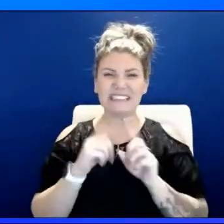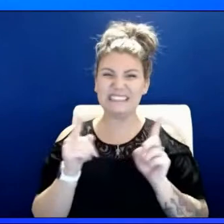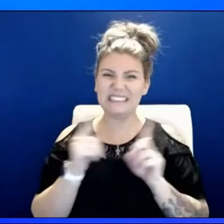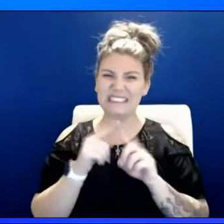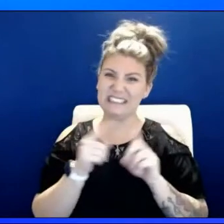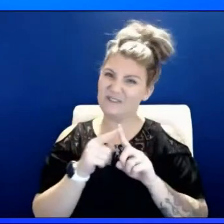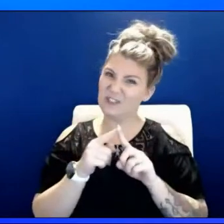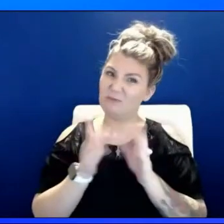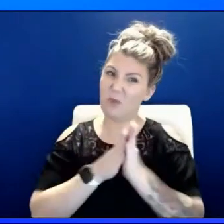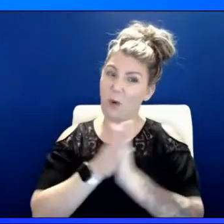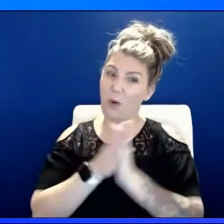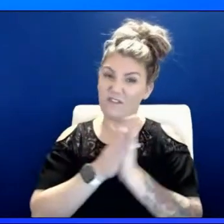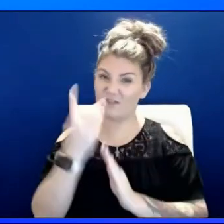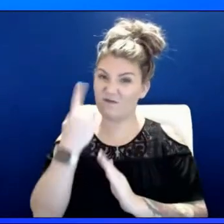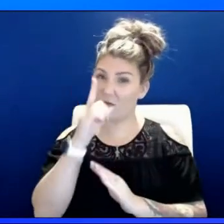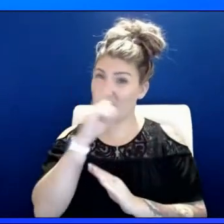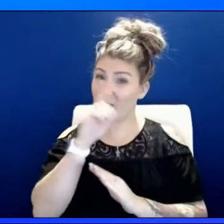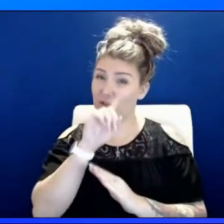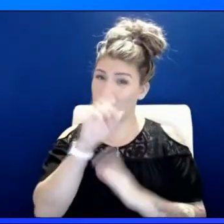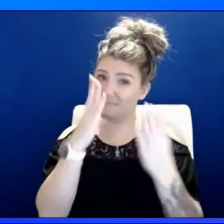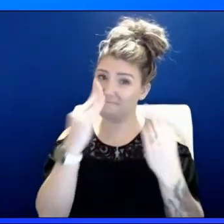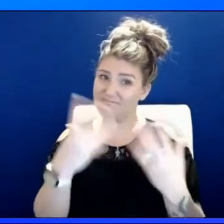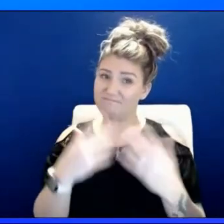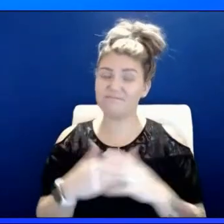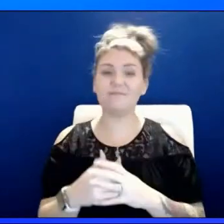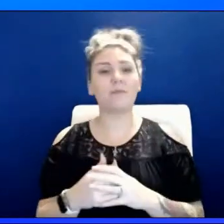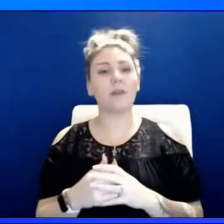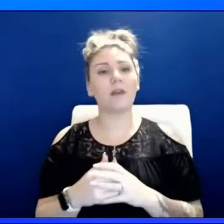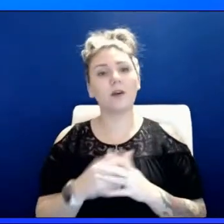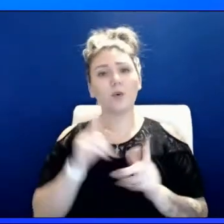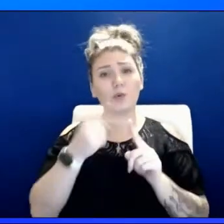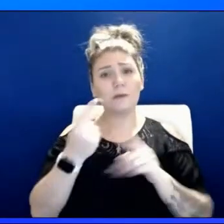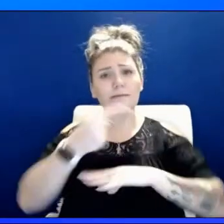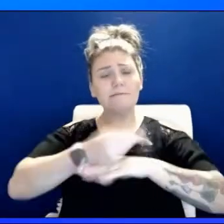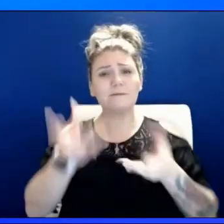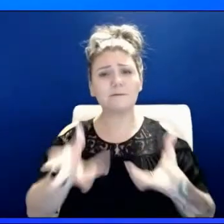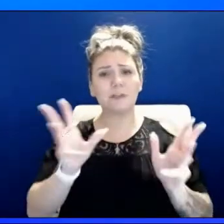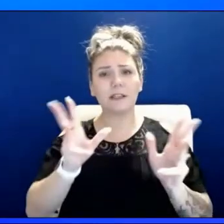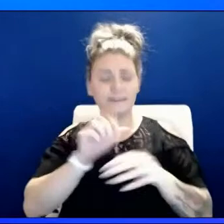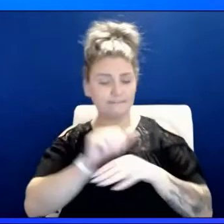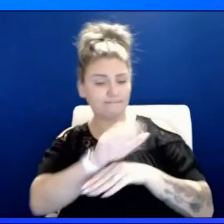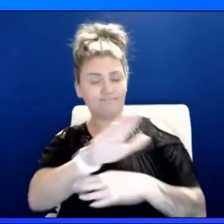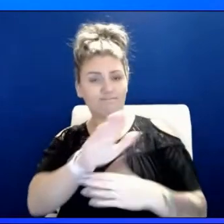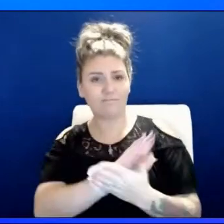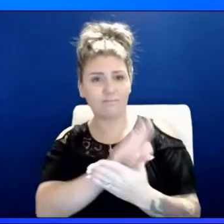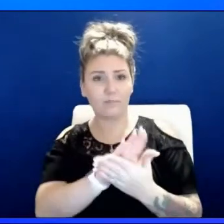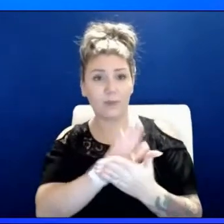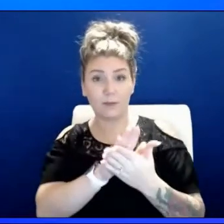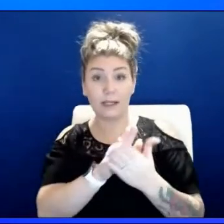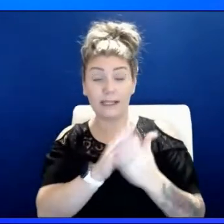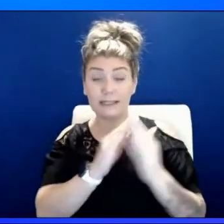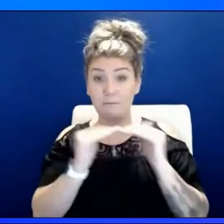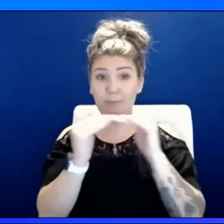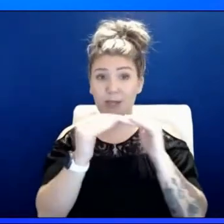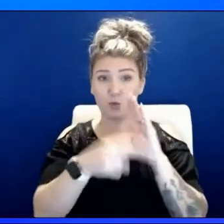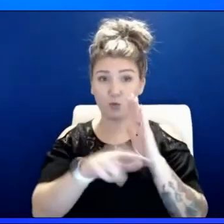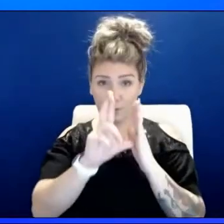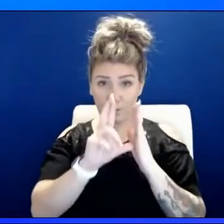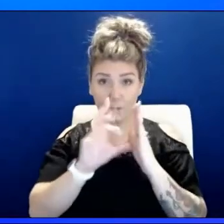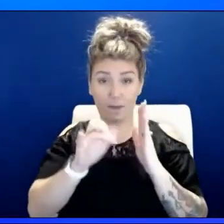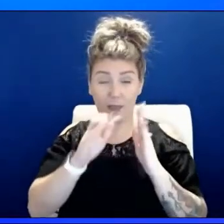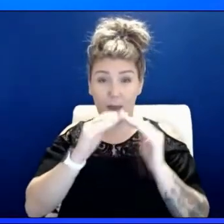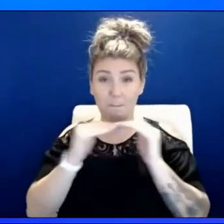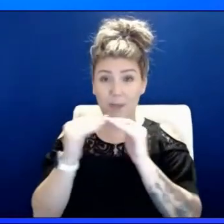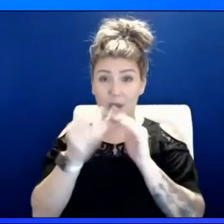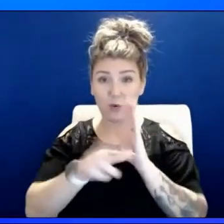falsifying data. And, at the end of the day, when we submit the paper, it is peer reviewed. And that peer review helps us